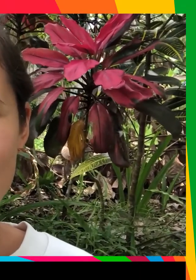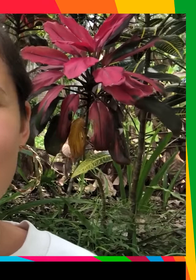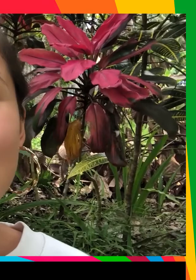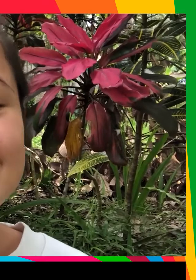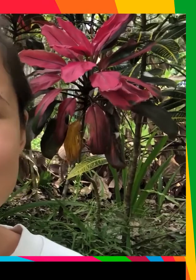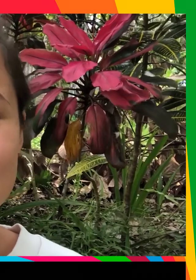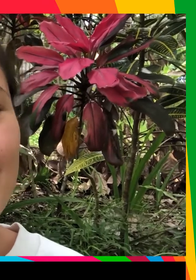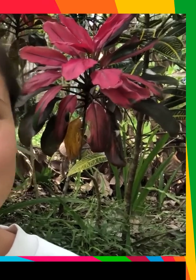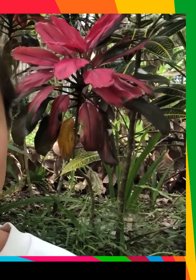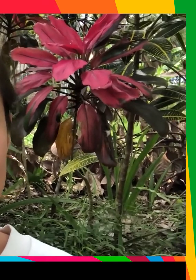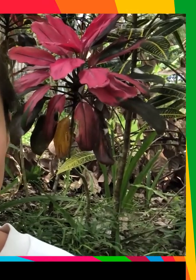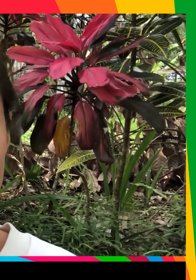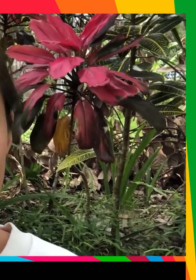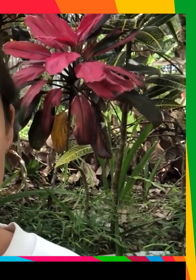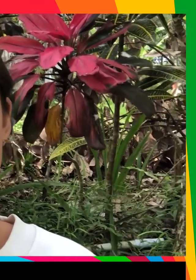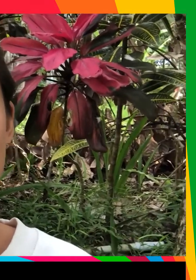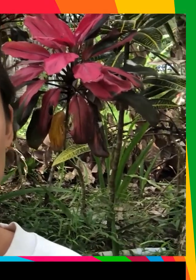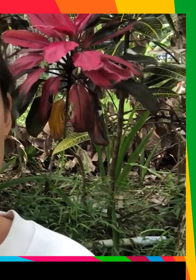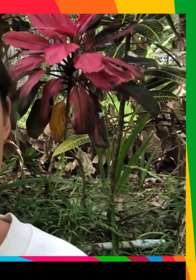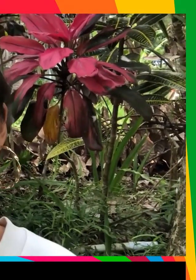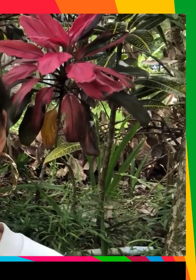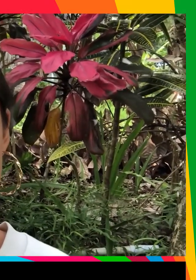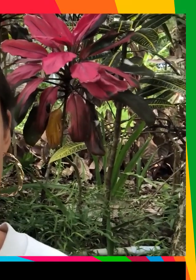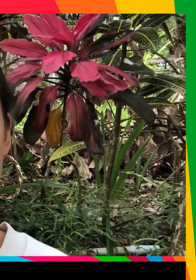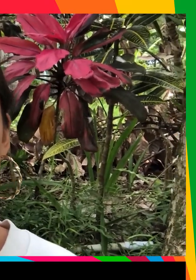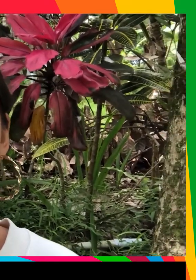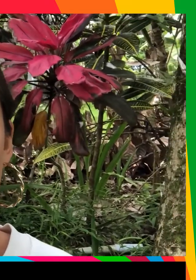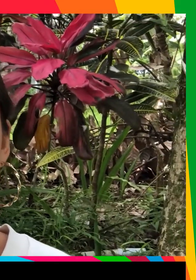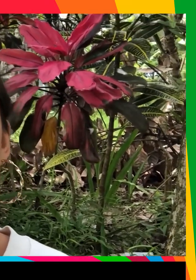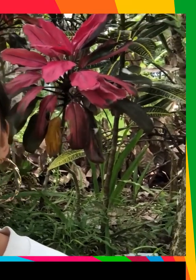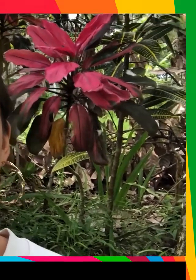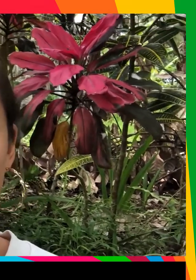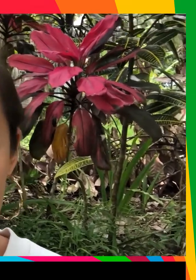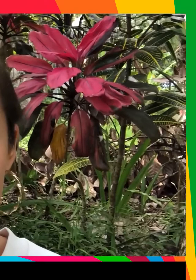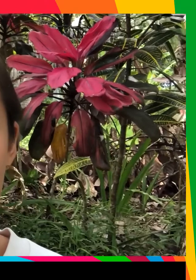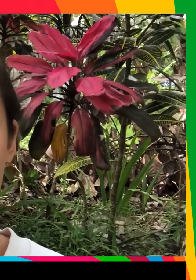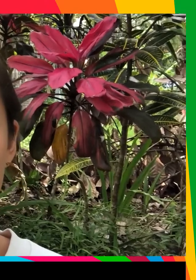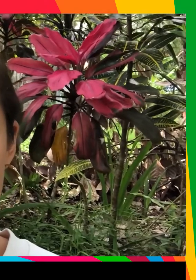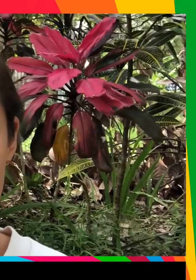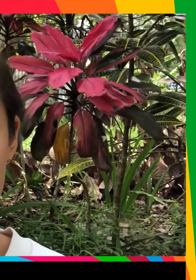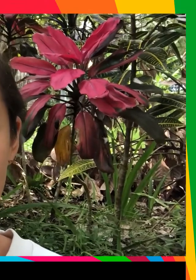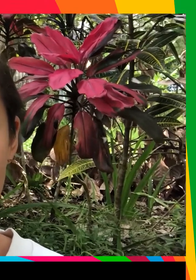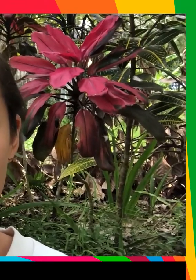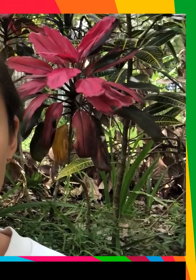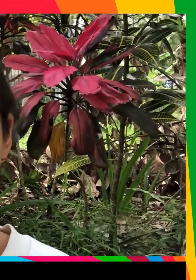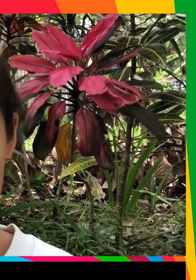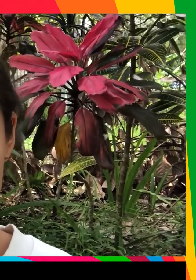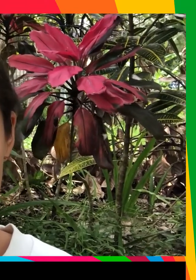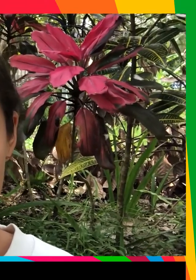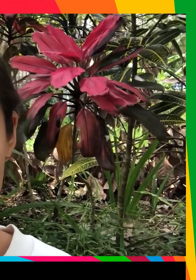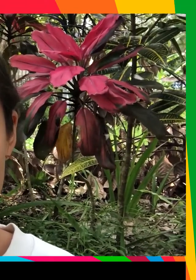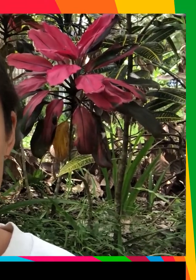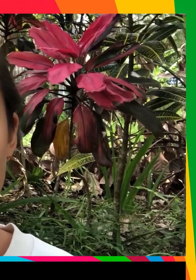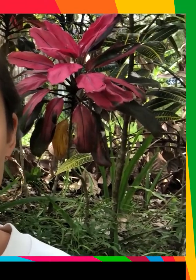So, us kids may only be 25% of the world's population, but we are 100% of the